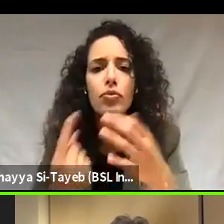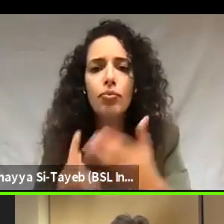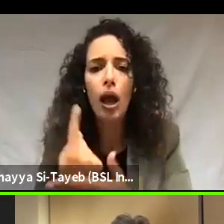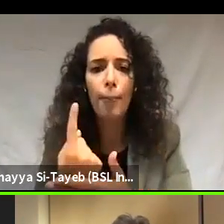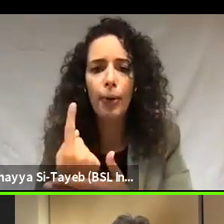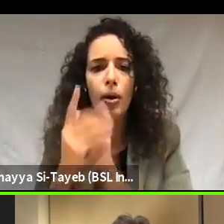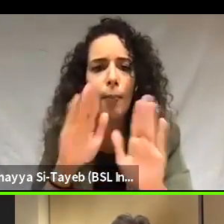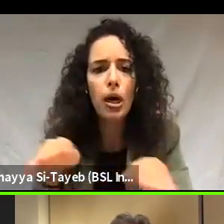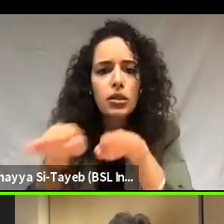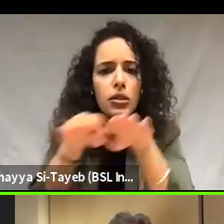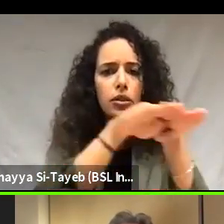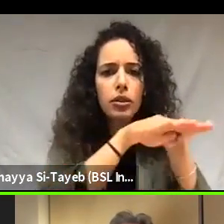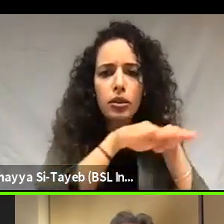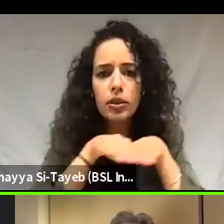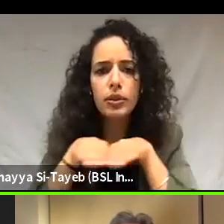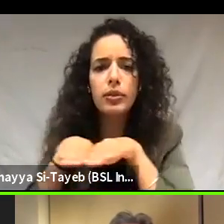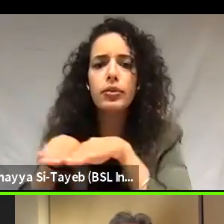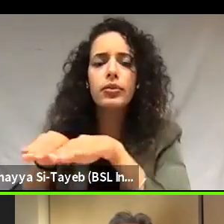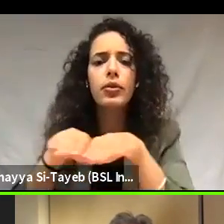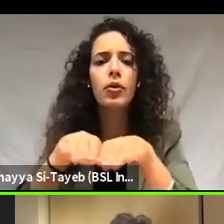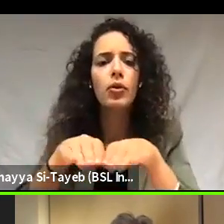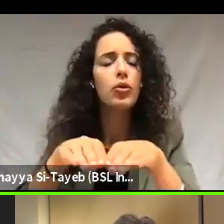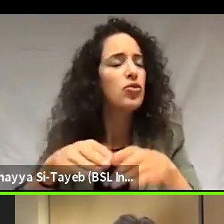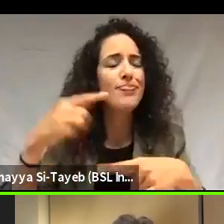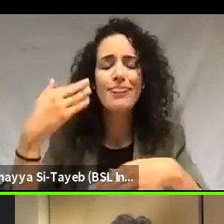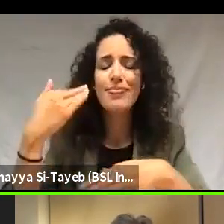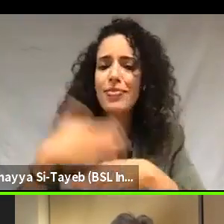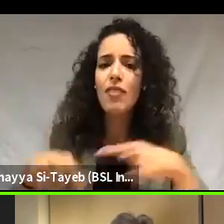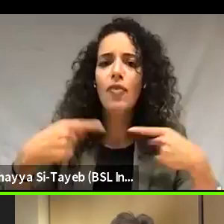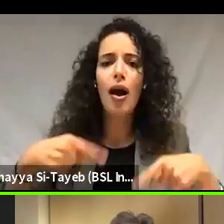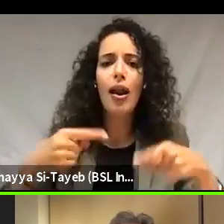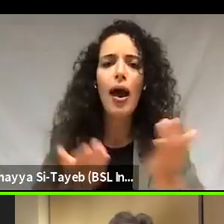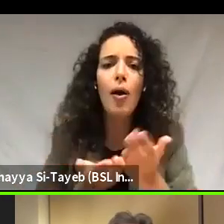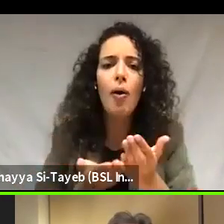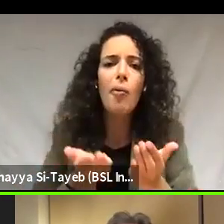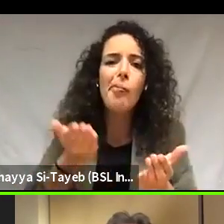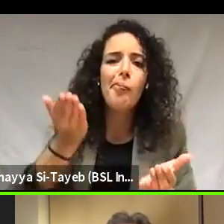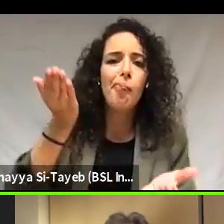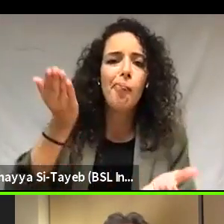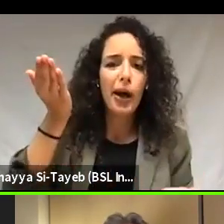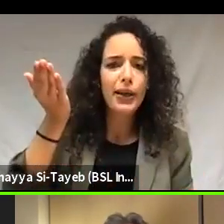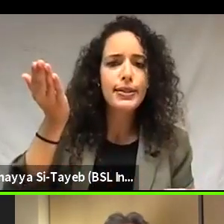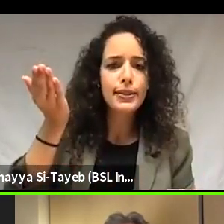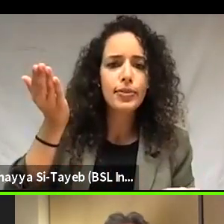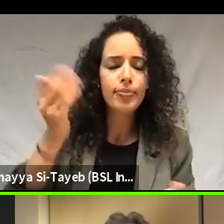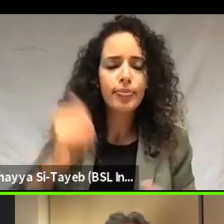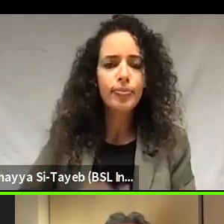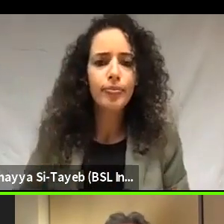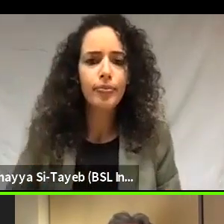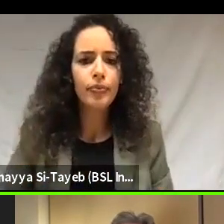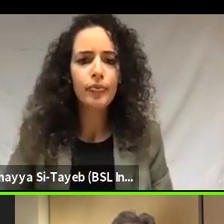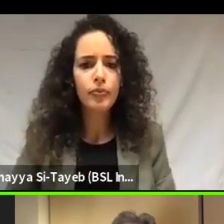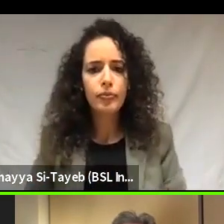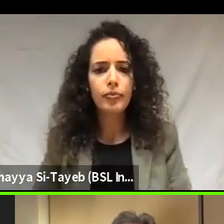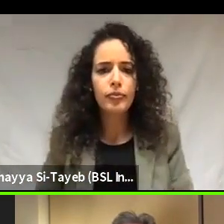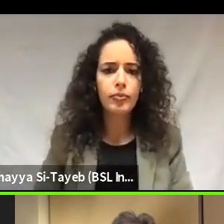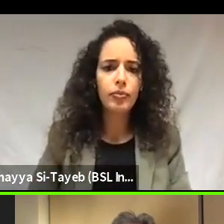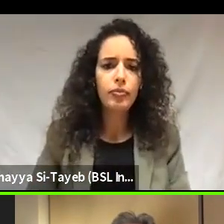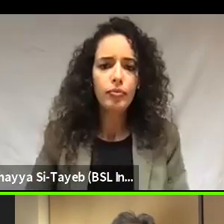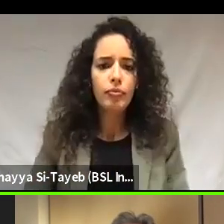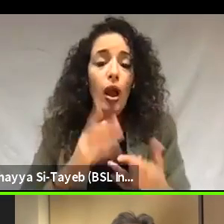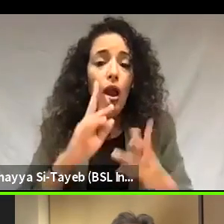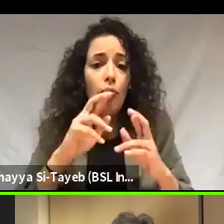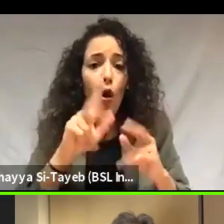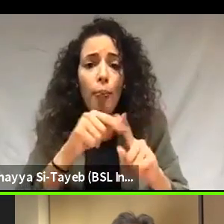must never be any bias, which I think is what the report is basically hoping is going to be the effect, and I would agree with